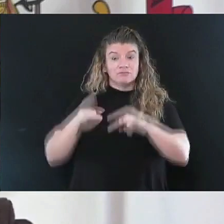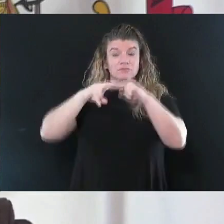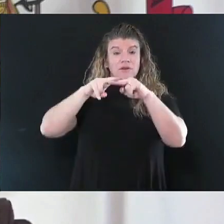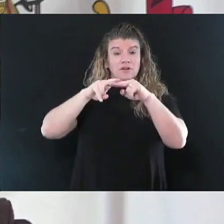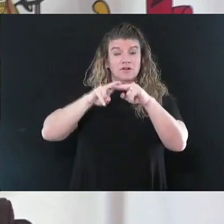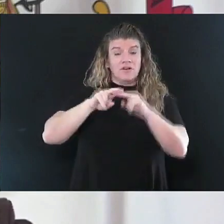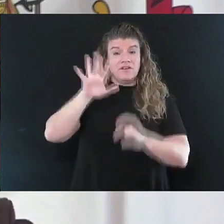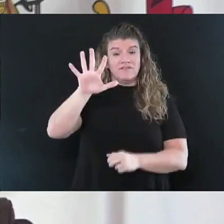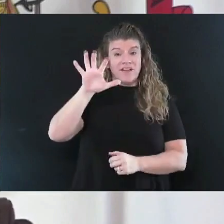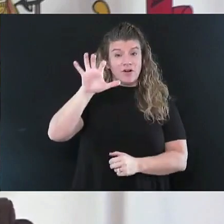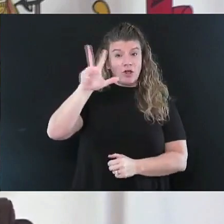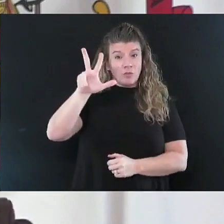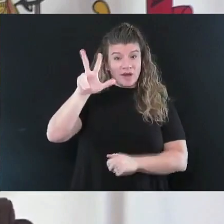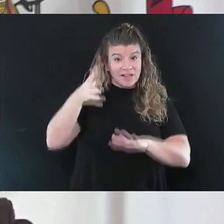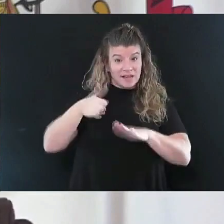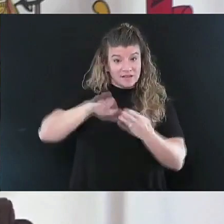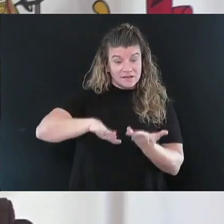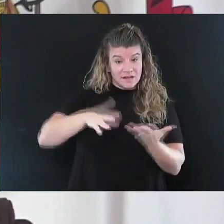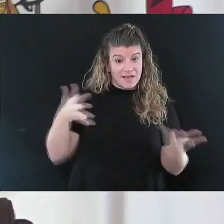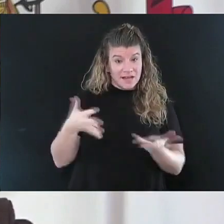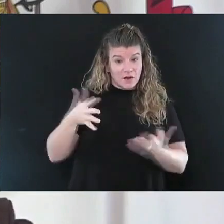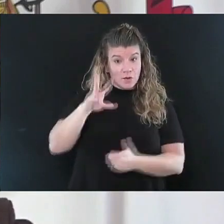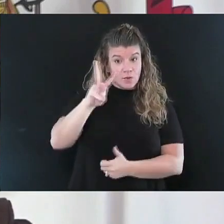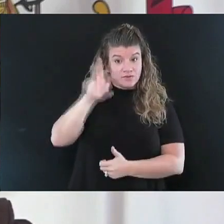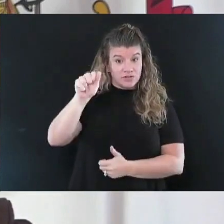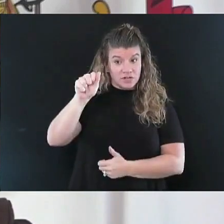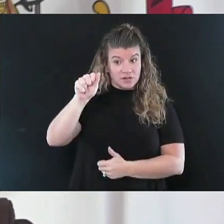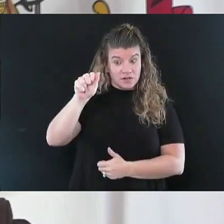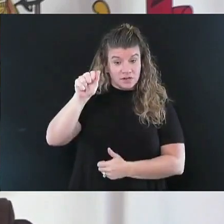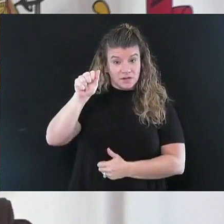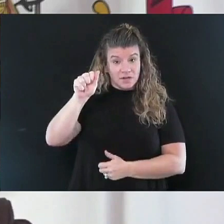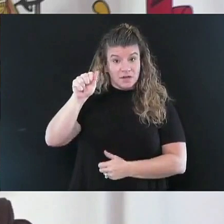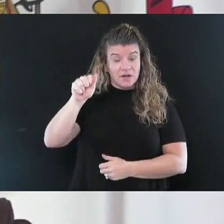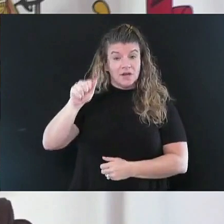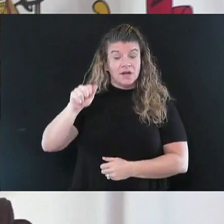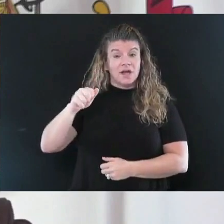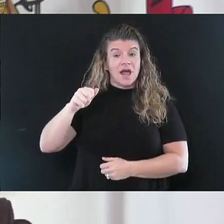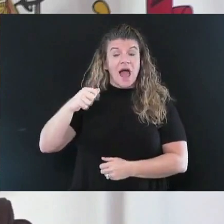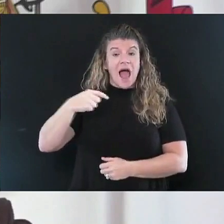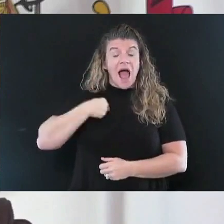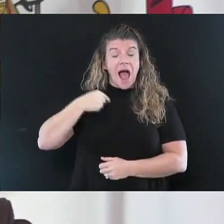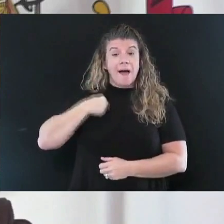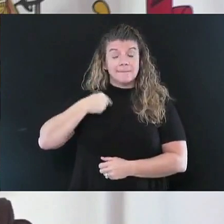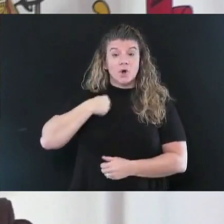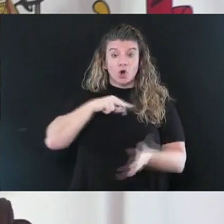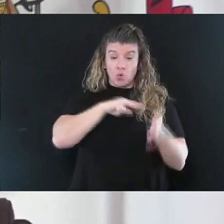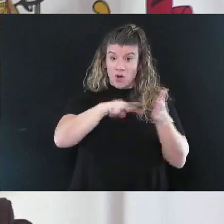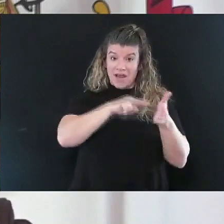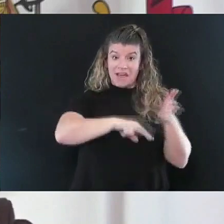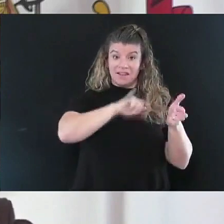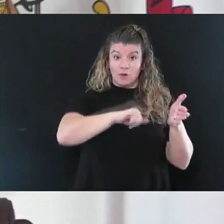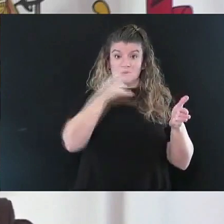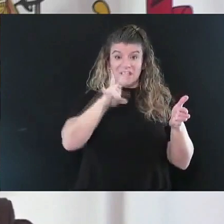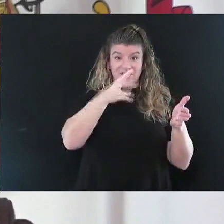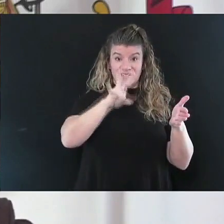503 deaths in West Virginia. I'm going to read these 17, but in addition to that,